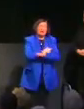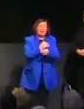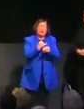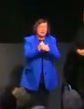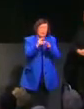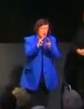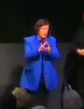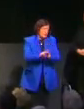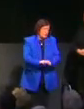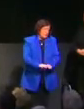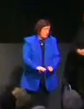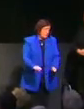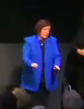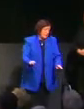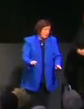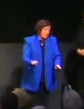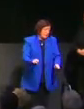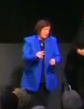leyolamim